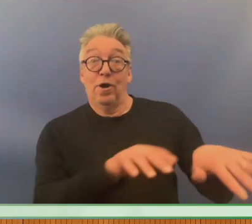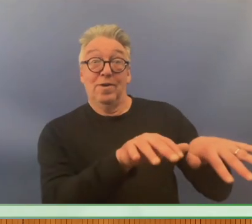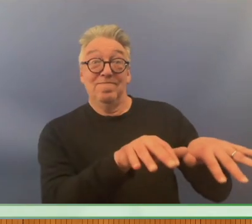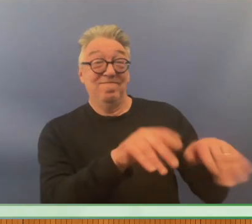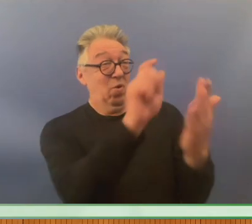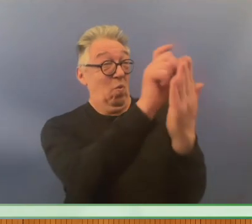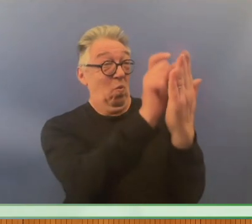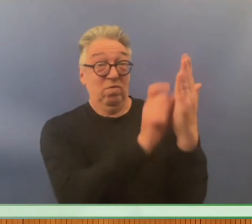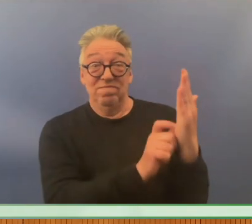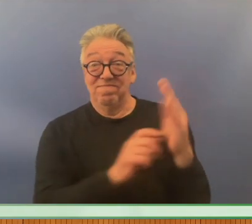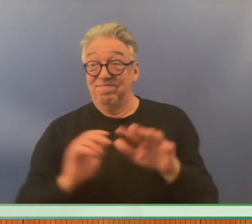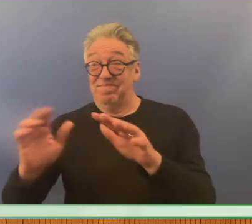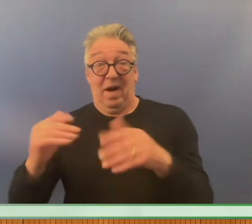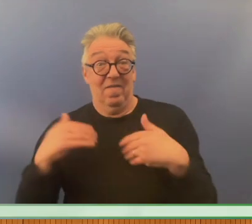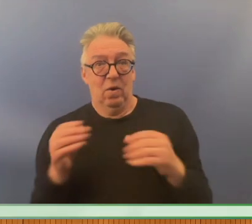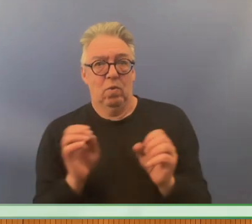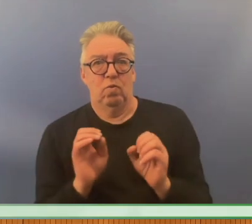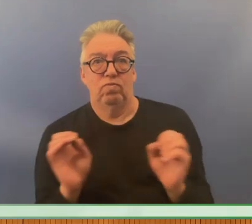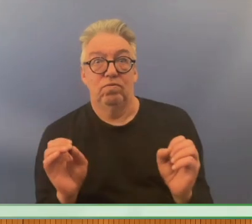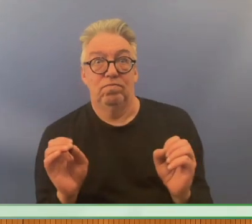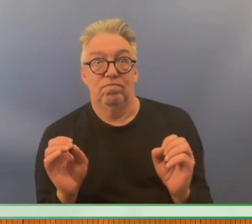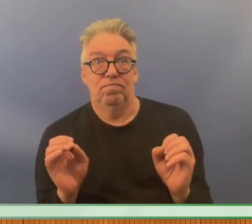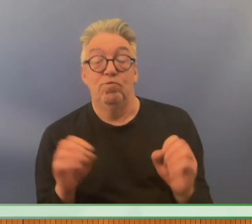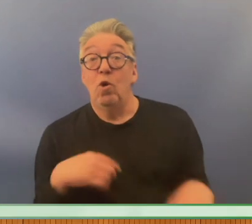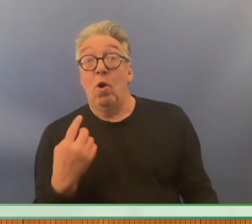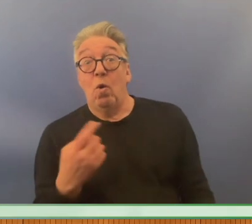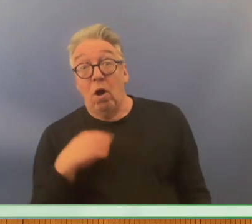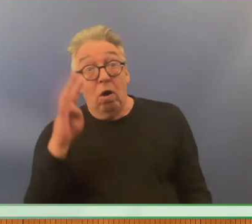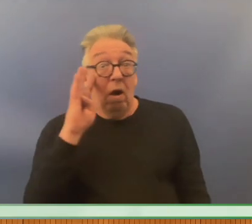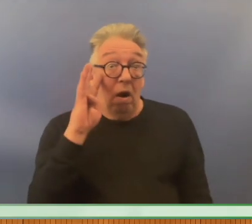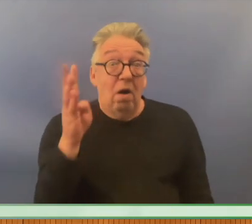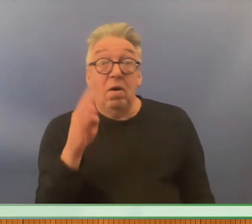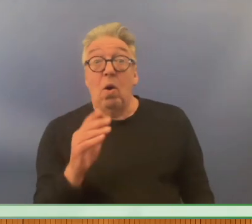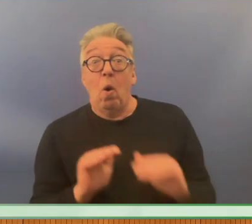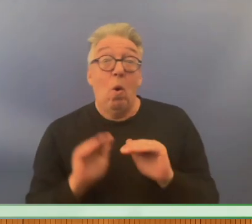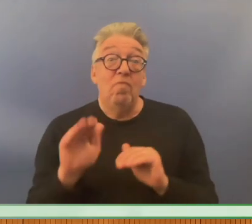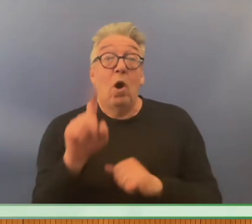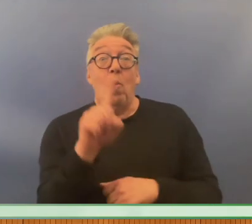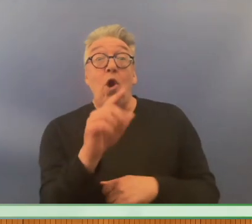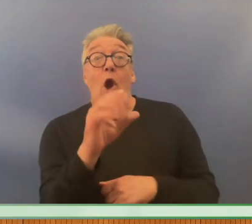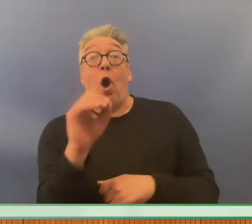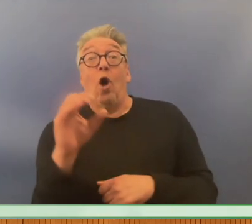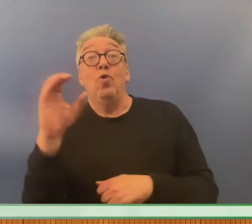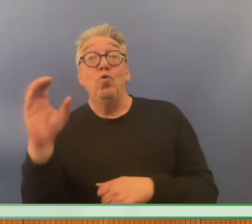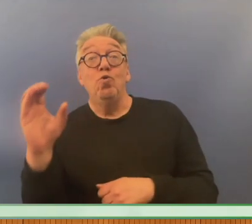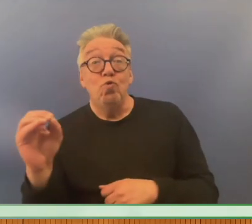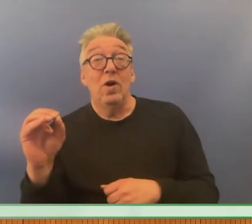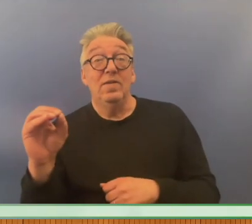we officially introduced more than 100 coding terms to the South African Sign Language